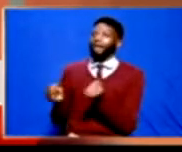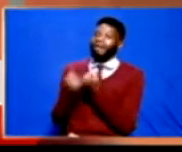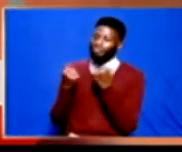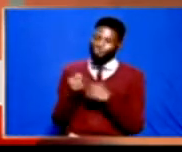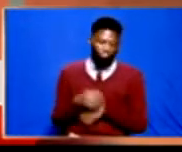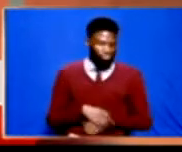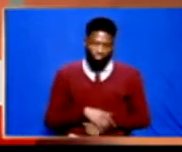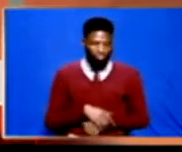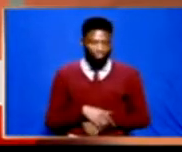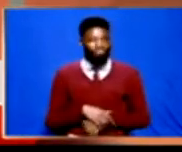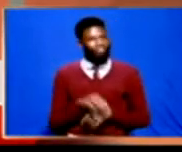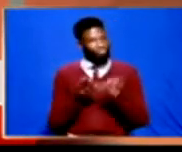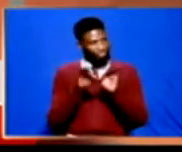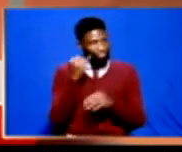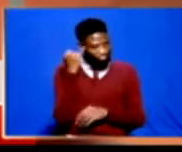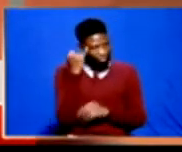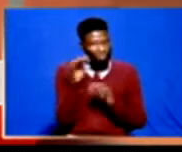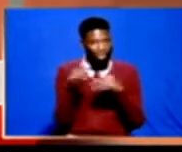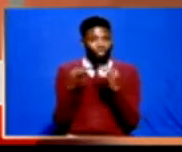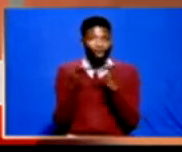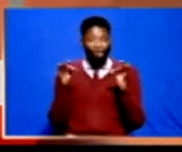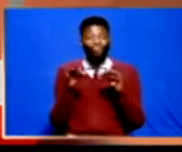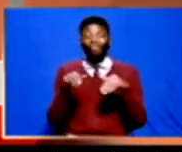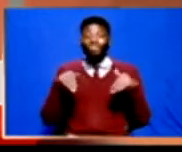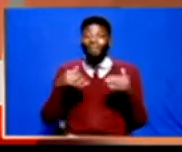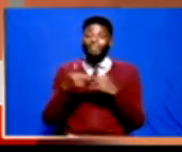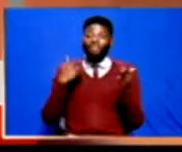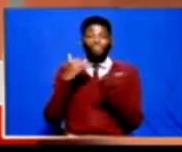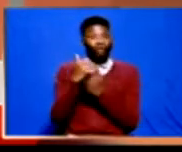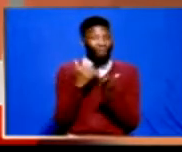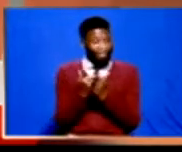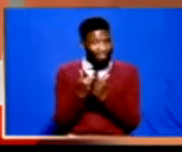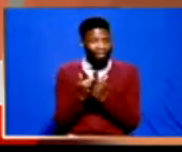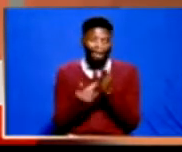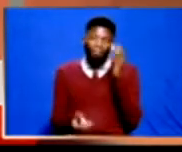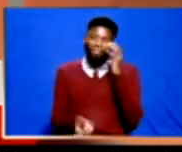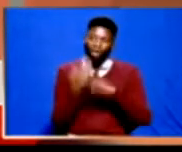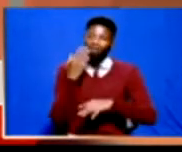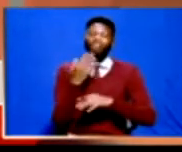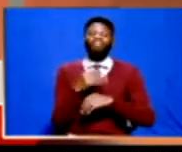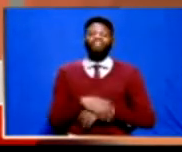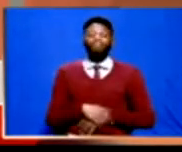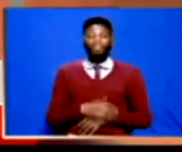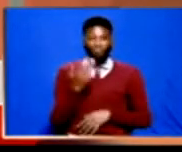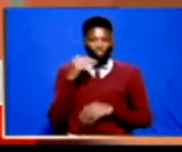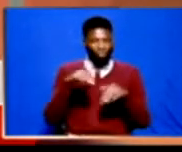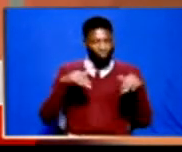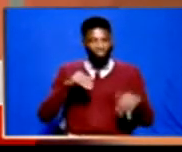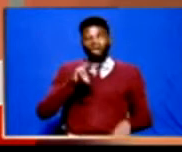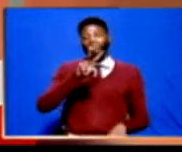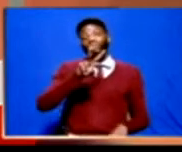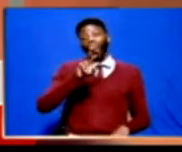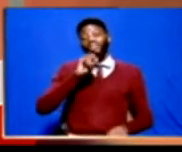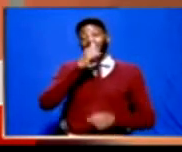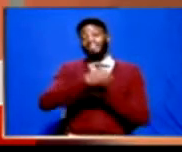Now, to give you just an idea of how long sometimes it takes before a program comes into fruition, it took about 20 years before, from